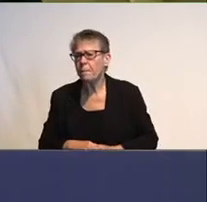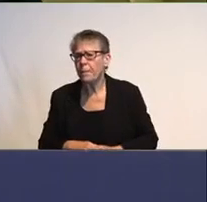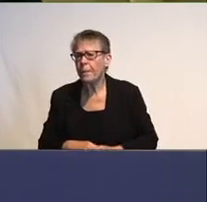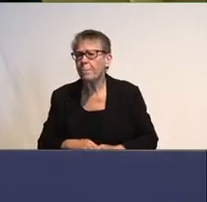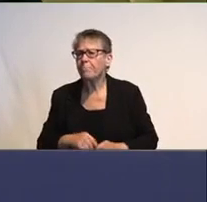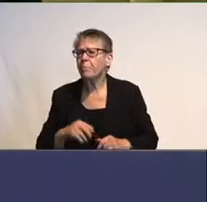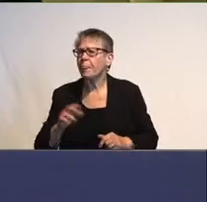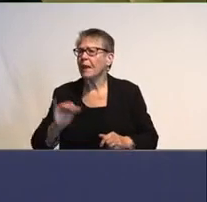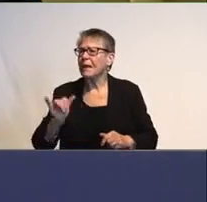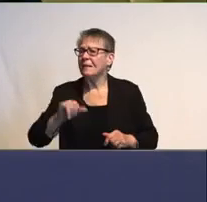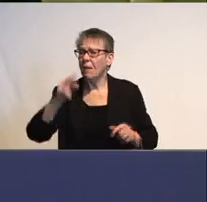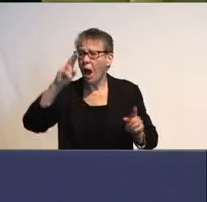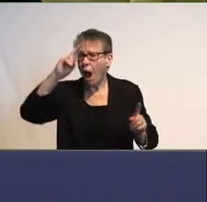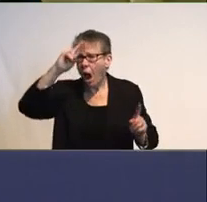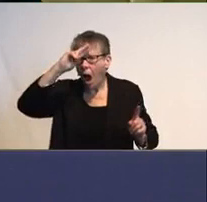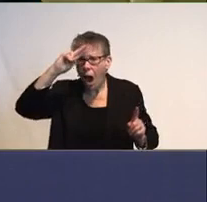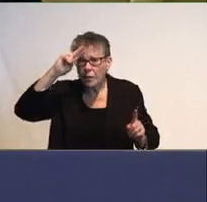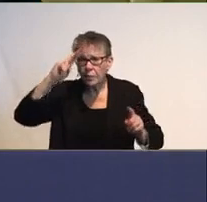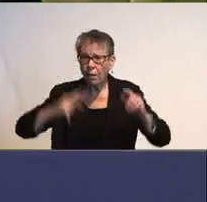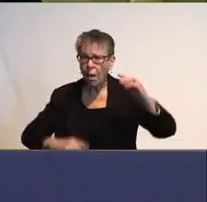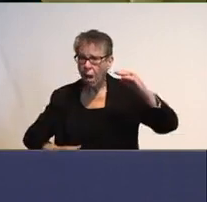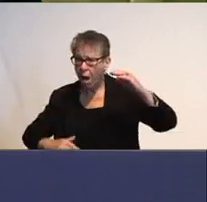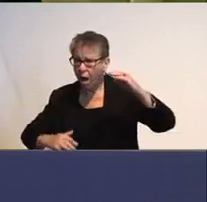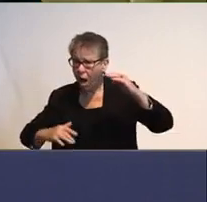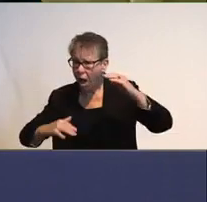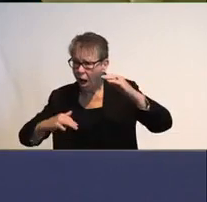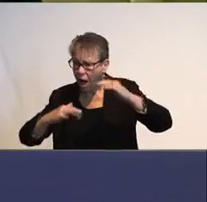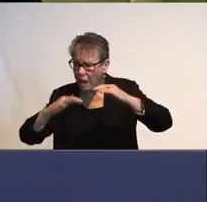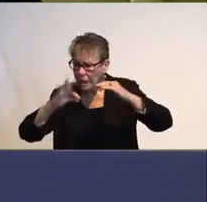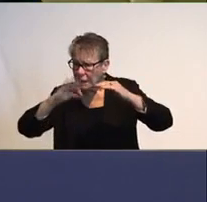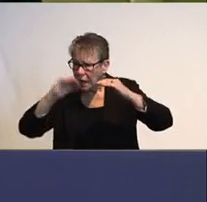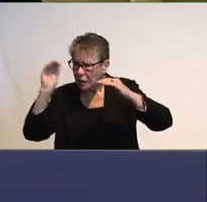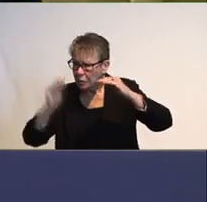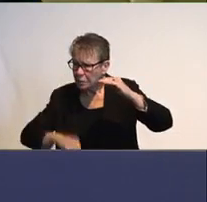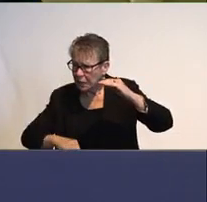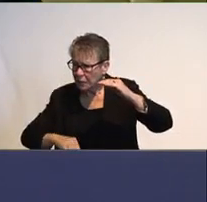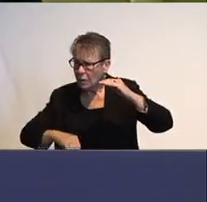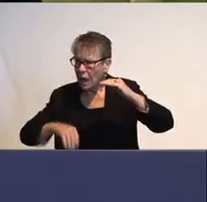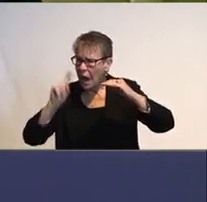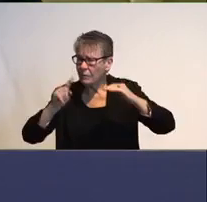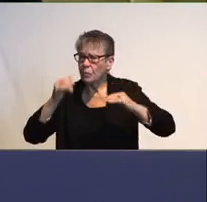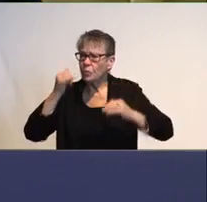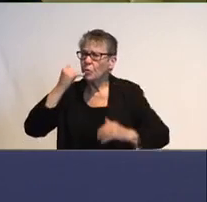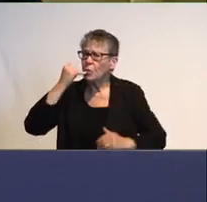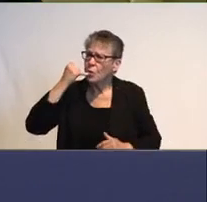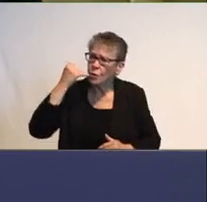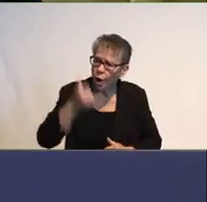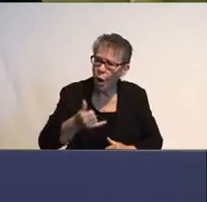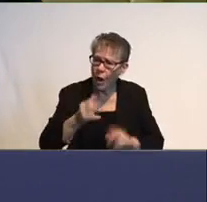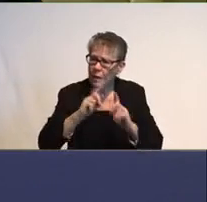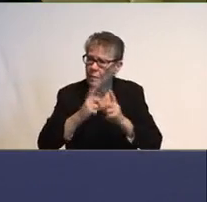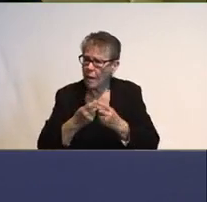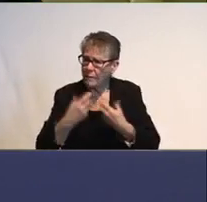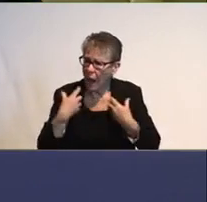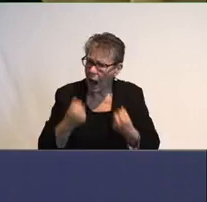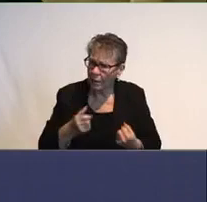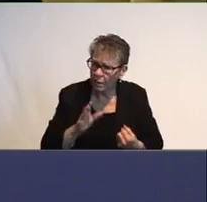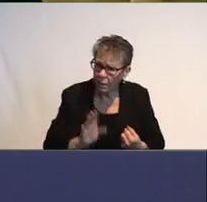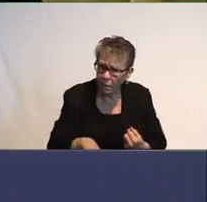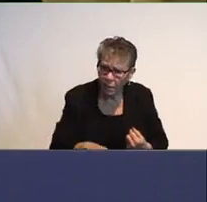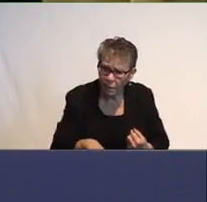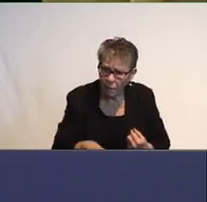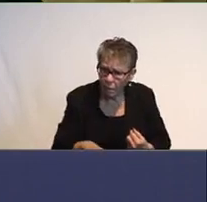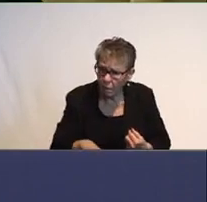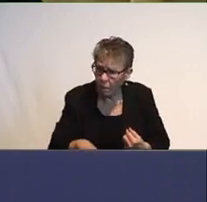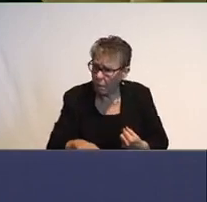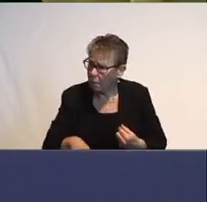hospitals reached 90% in the past 2 weeks since that protocol was implemented or gone on divert? And if the answer is no, are we